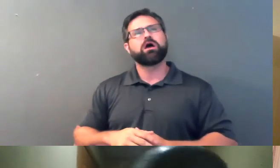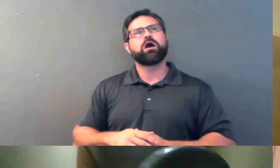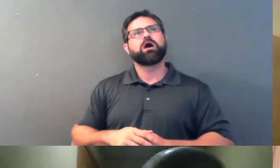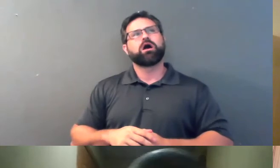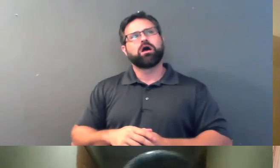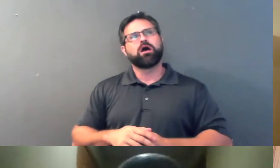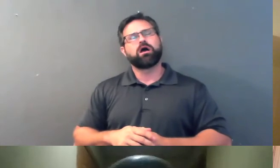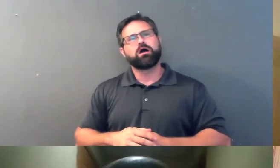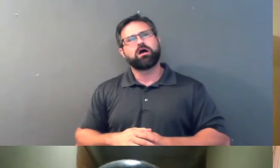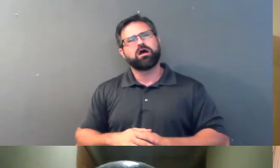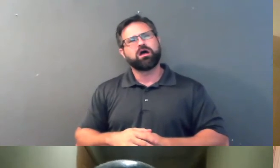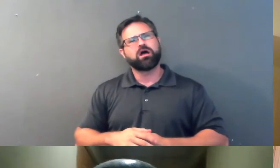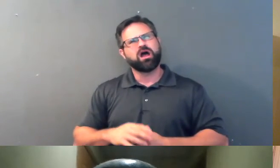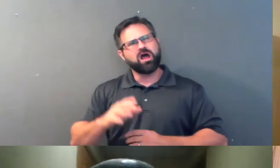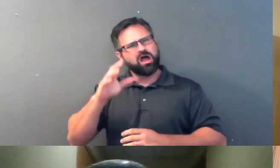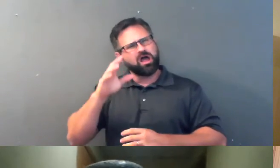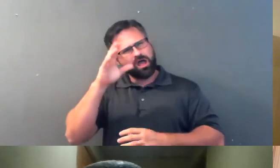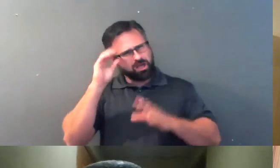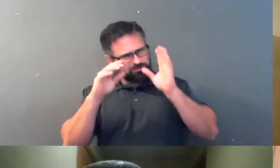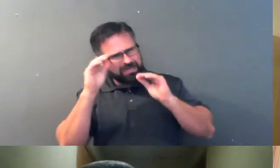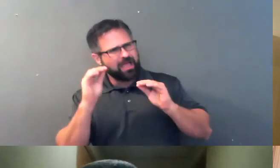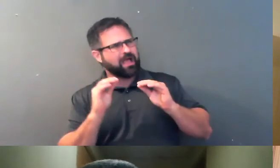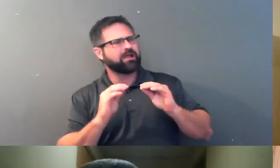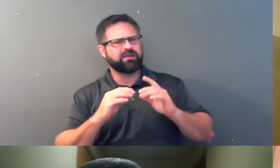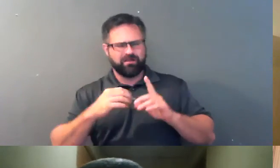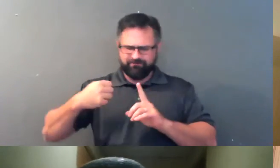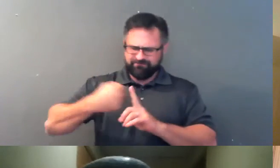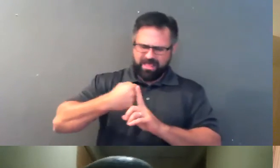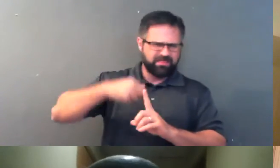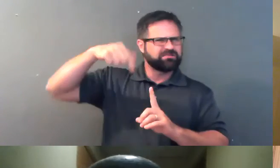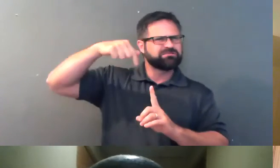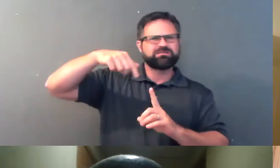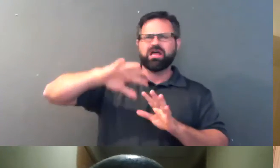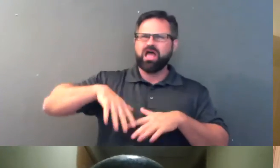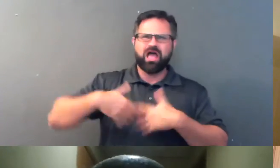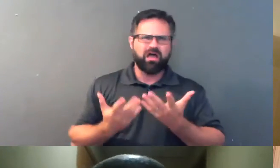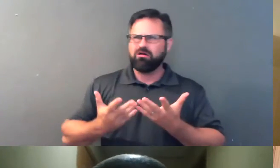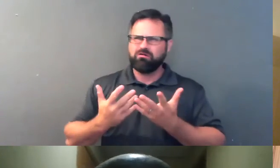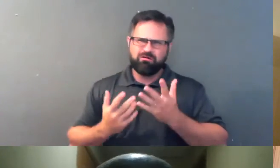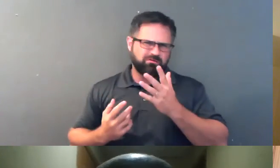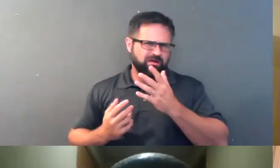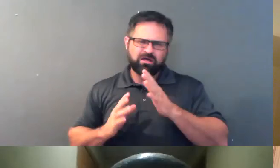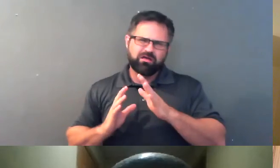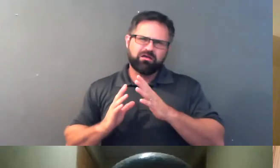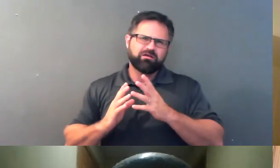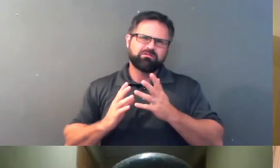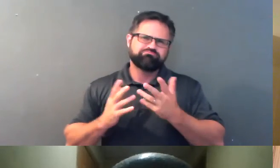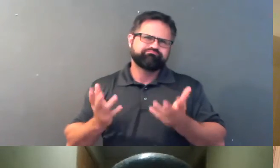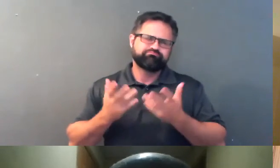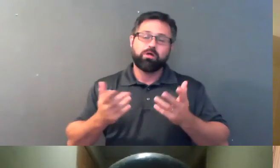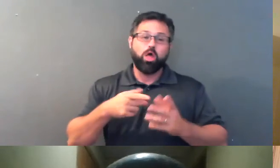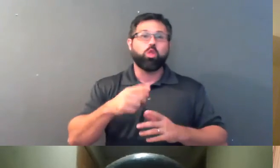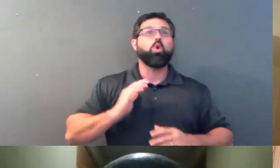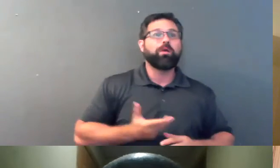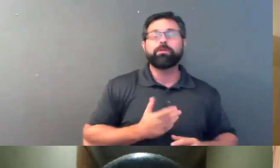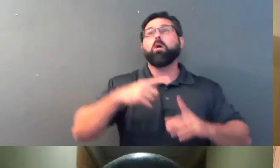the issues of violence against women, particularly women